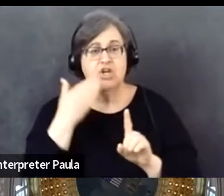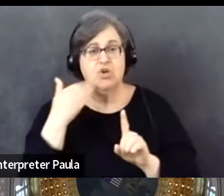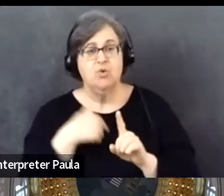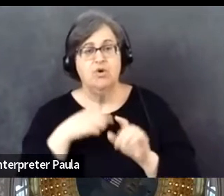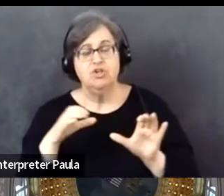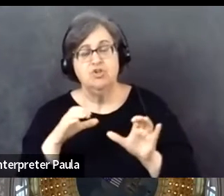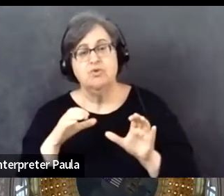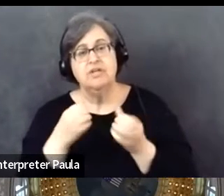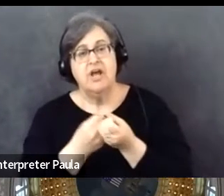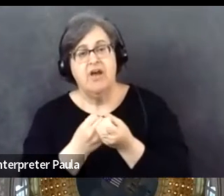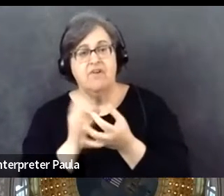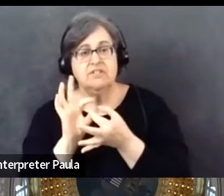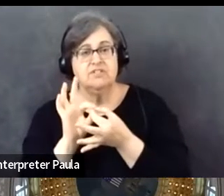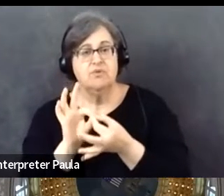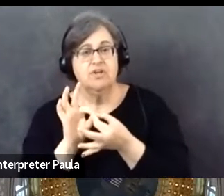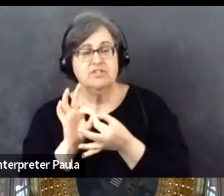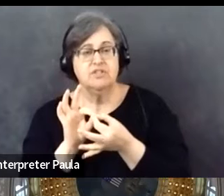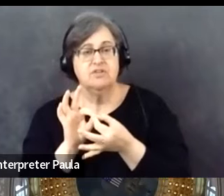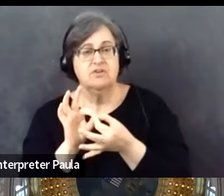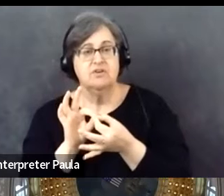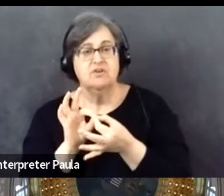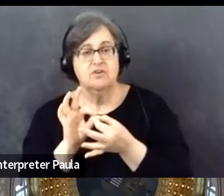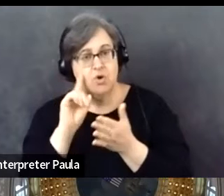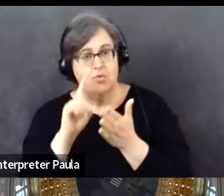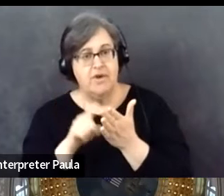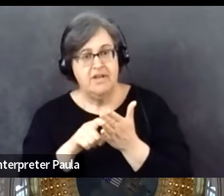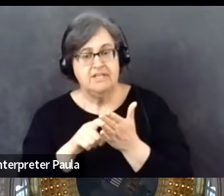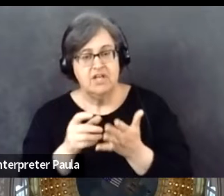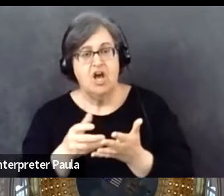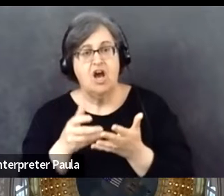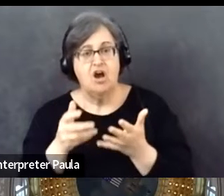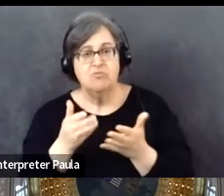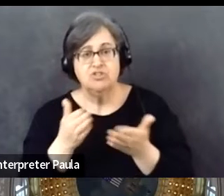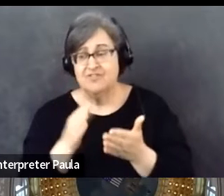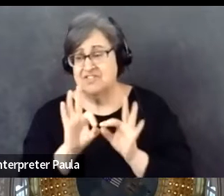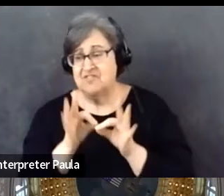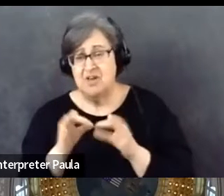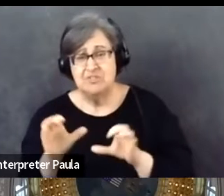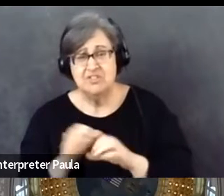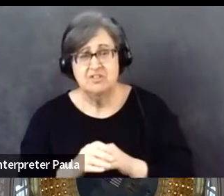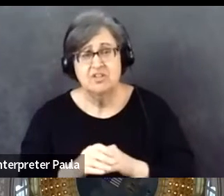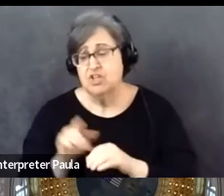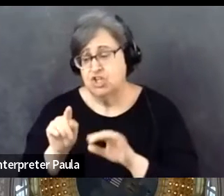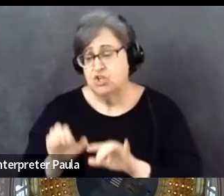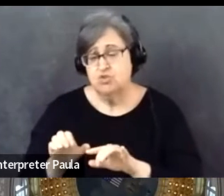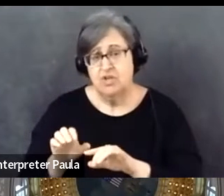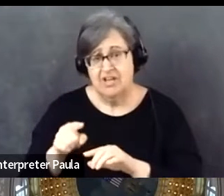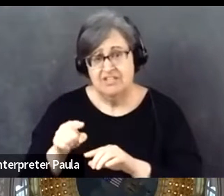lot of advocacy in regards to recognizing the amount of service that families are providing. You put something in your chat earlier